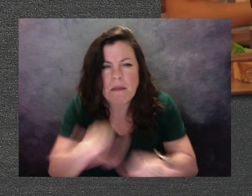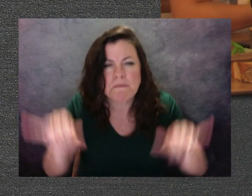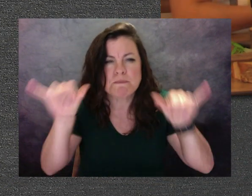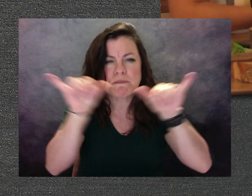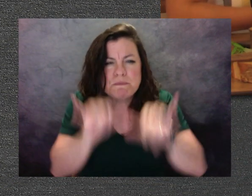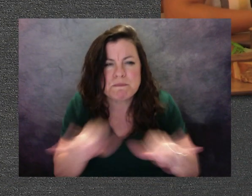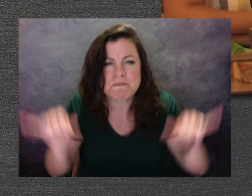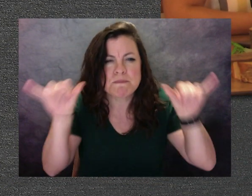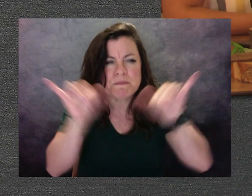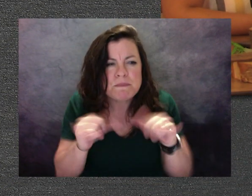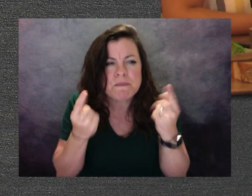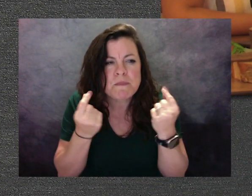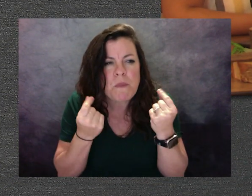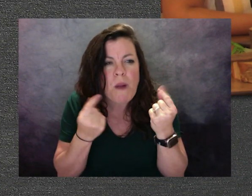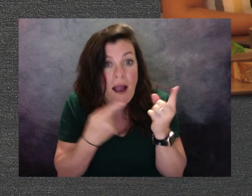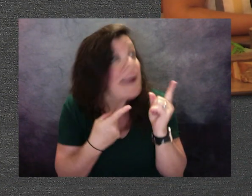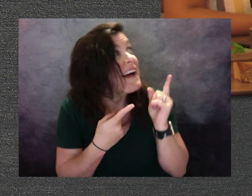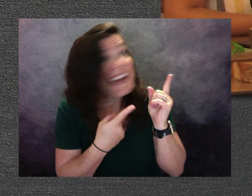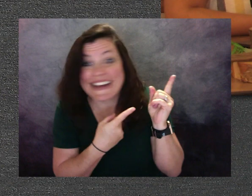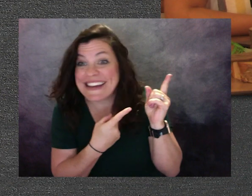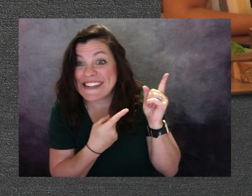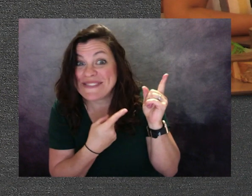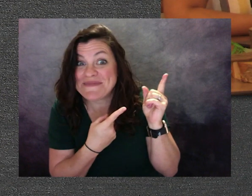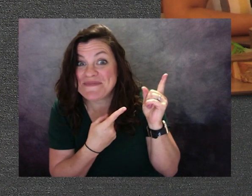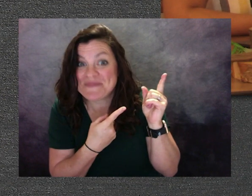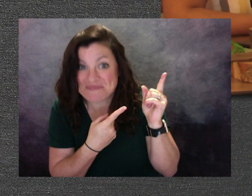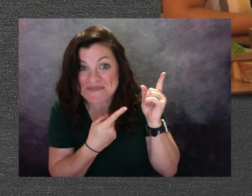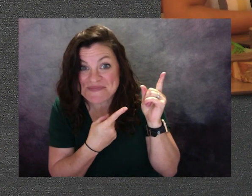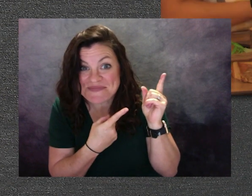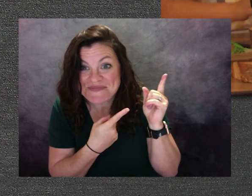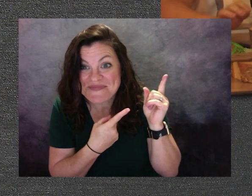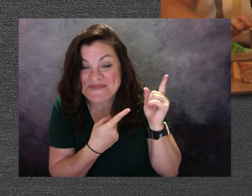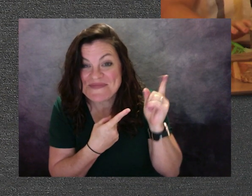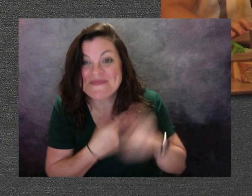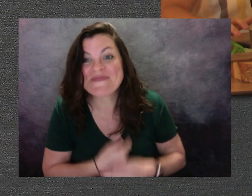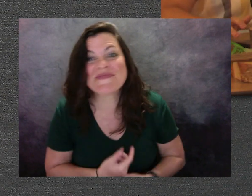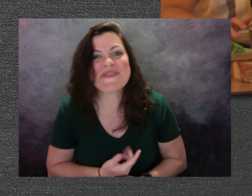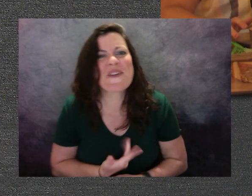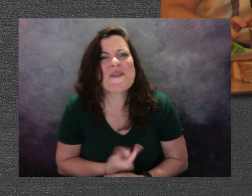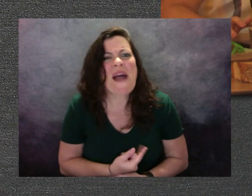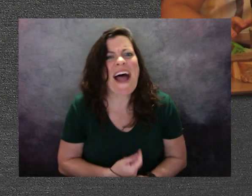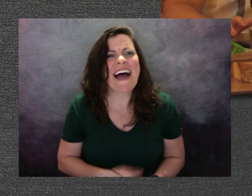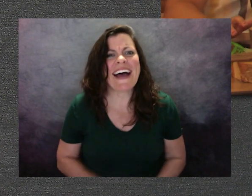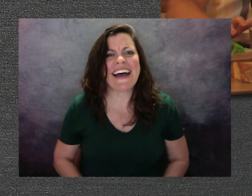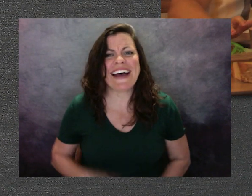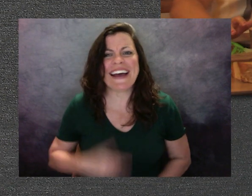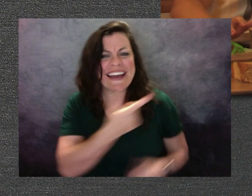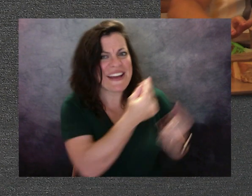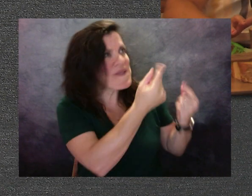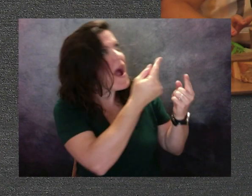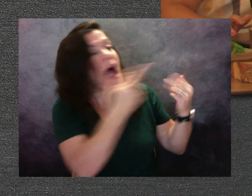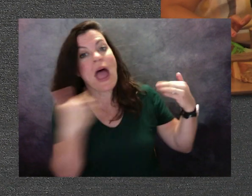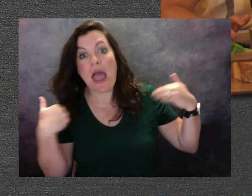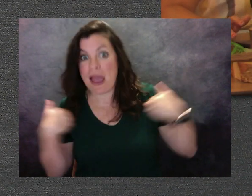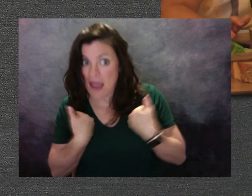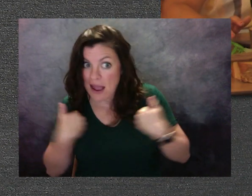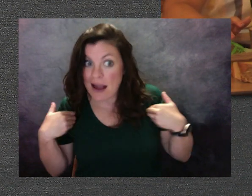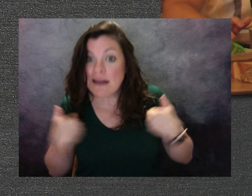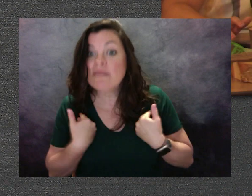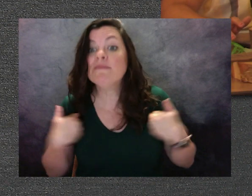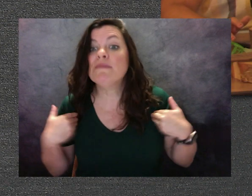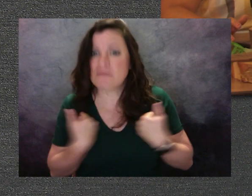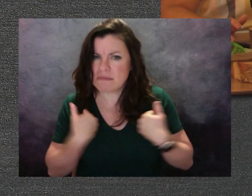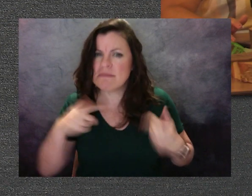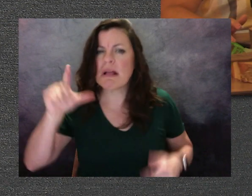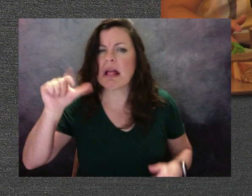right, so we have some animals in the lake. Let's check this out. What is this first animal here? What is